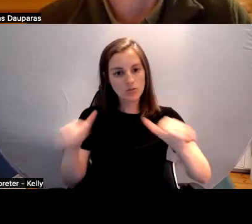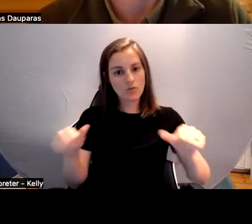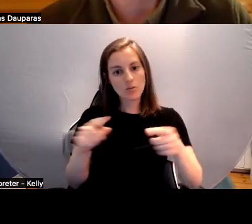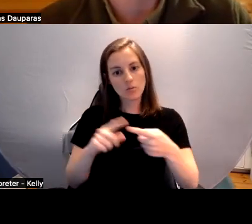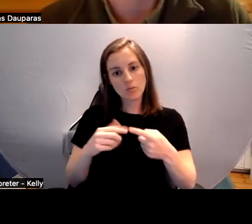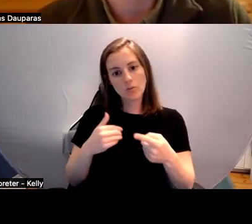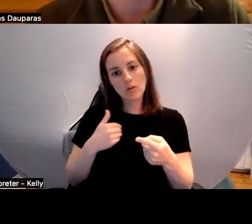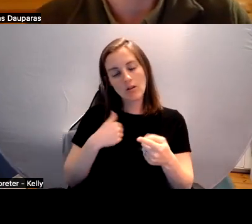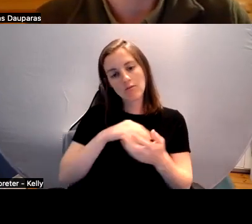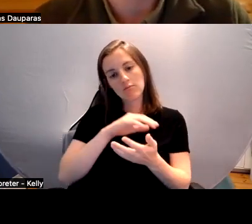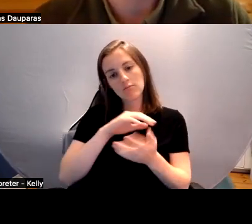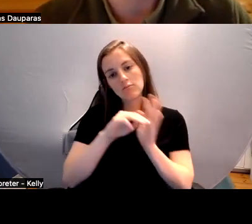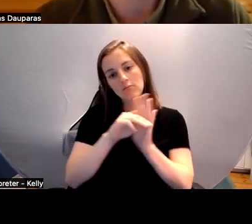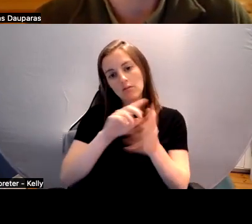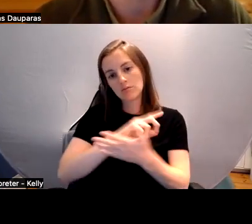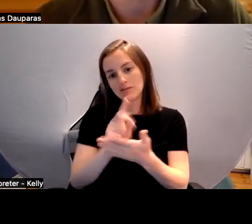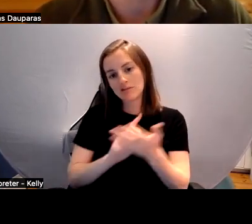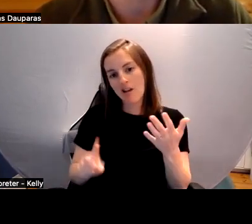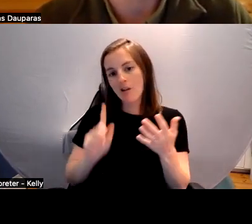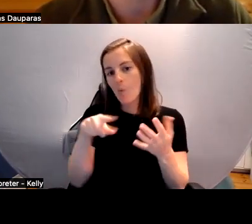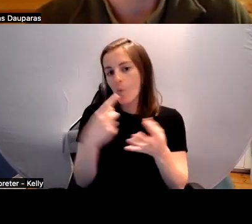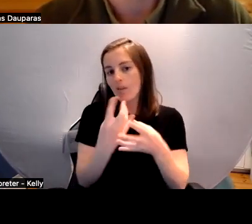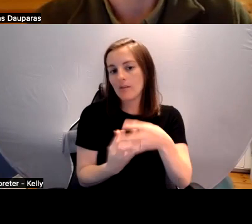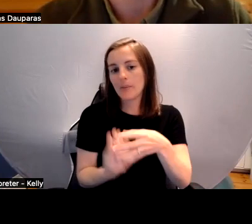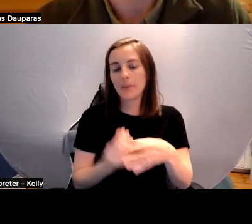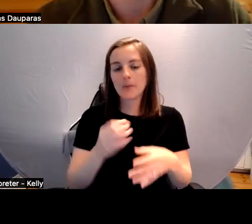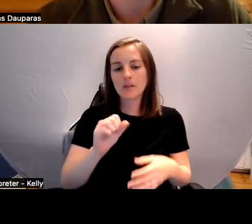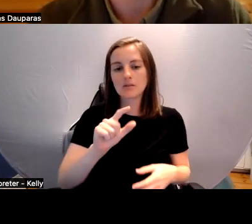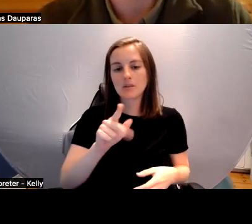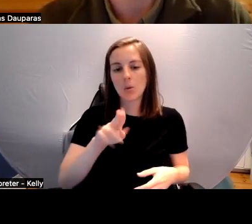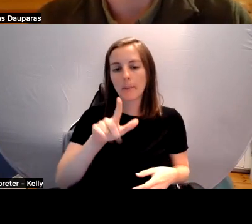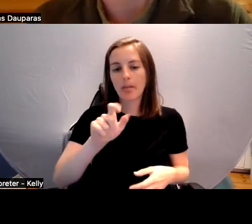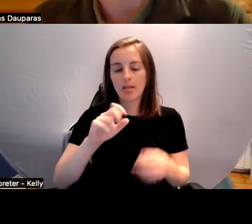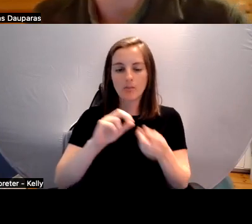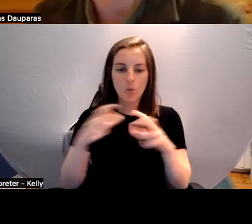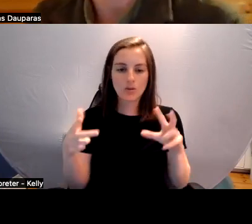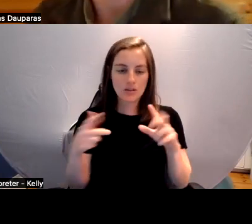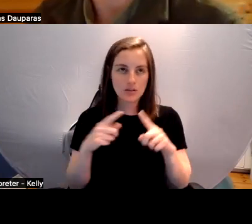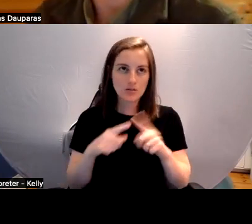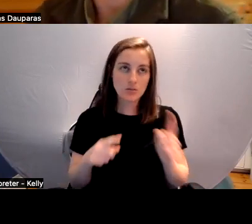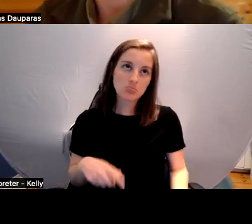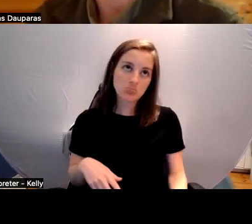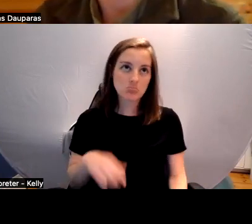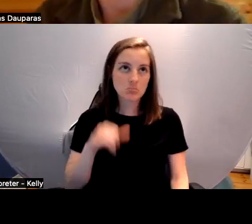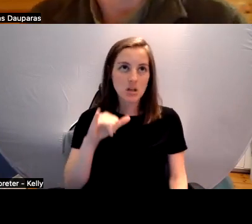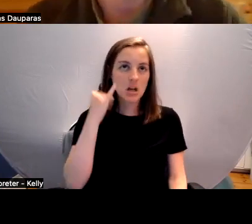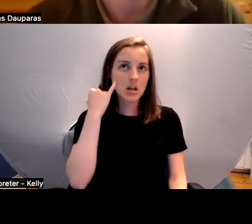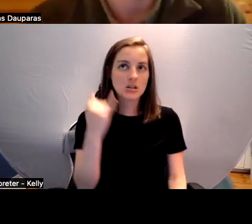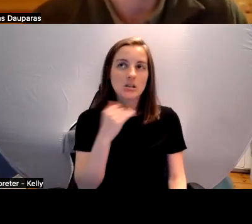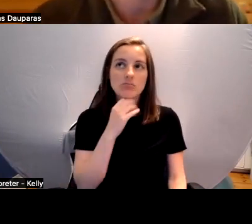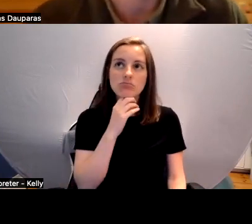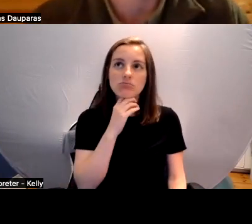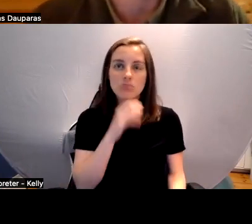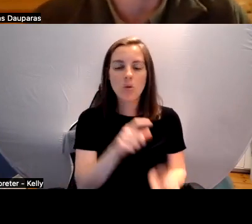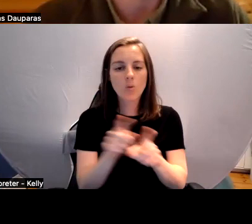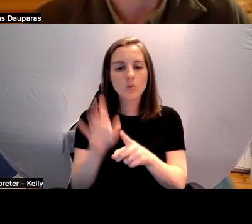design soluble proteins. So maybe that's one of the ideas but I guess I will train a model